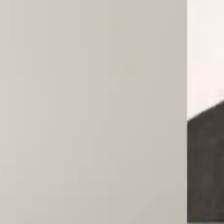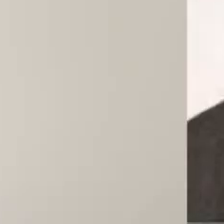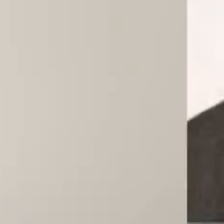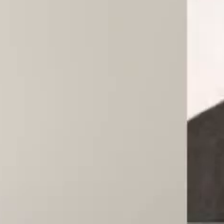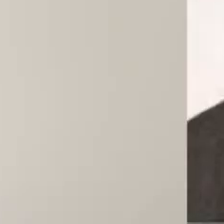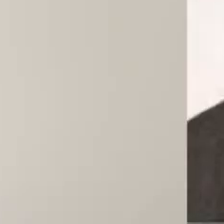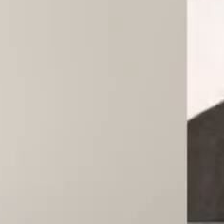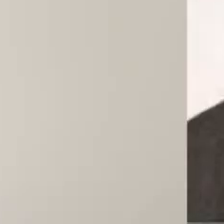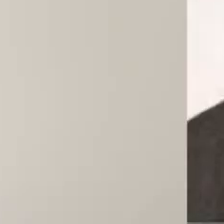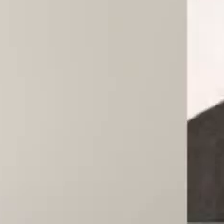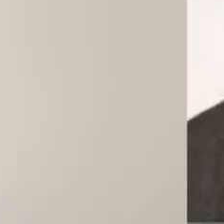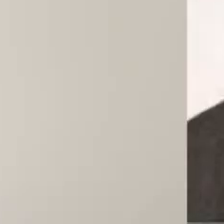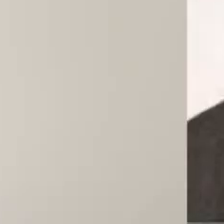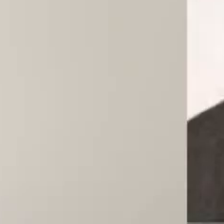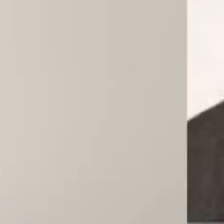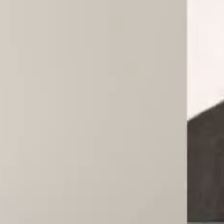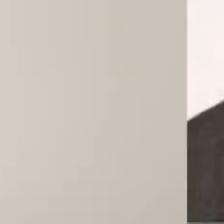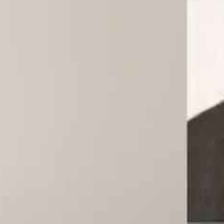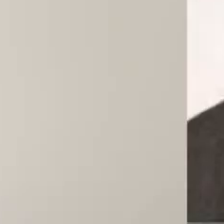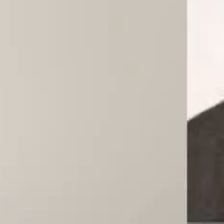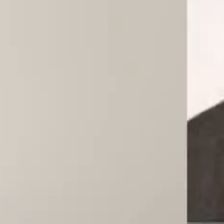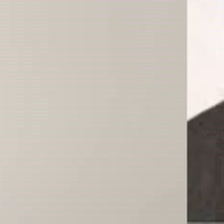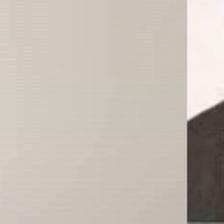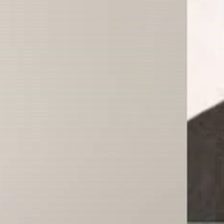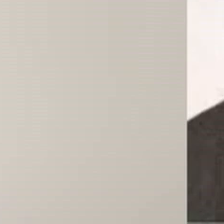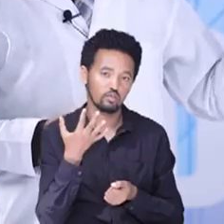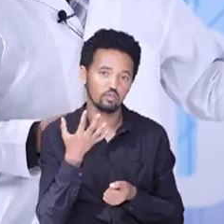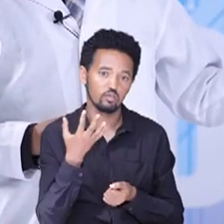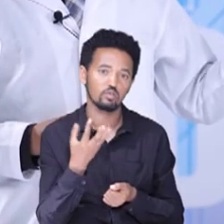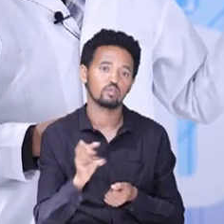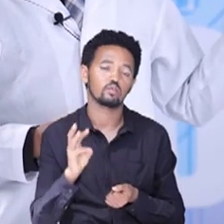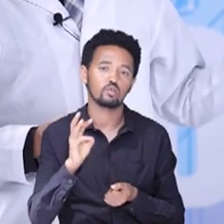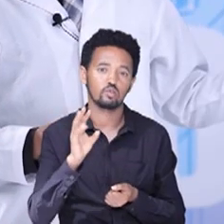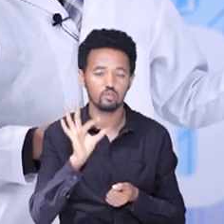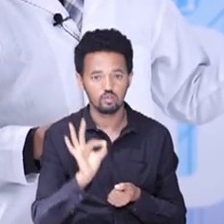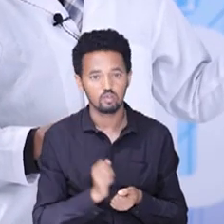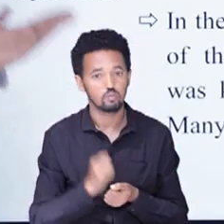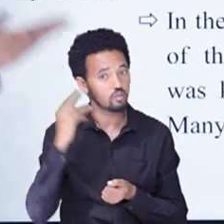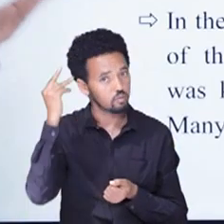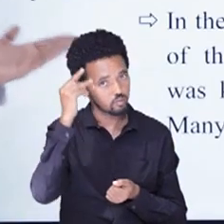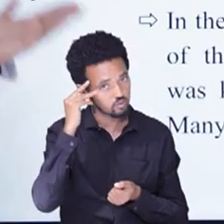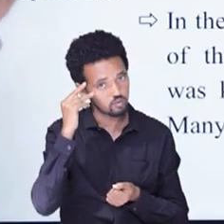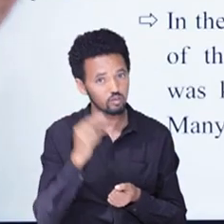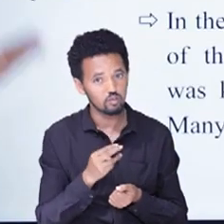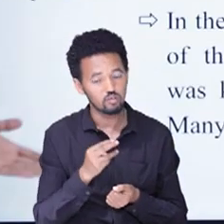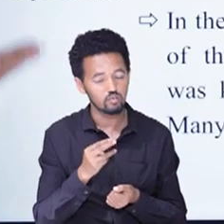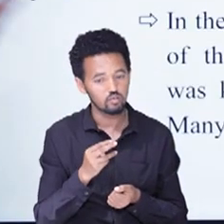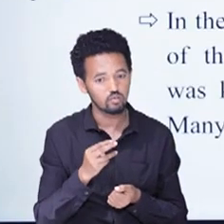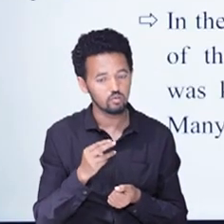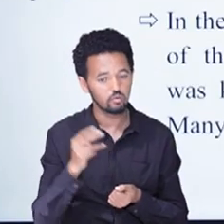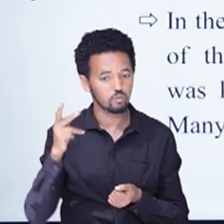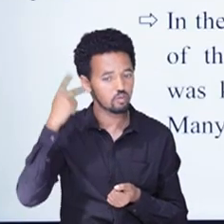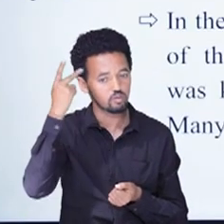Makonnen. Then, in the late December 1969, the president of University Student of Addis